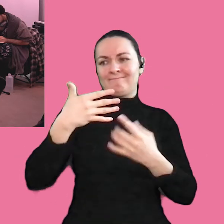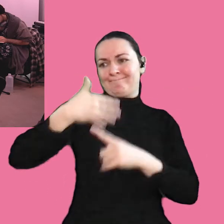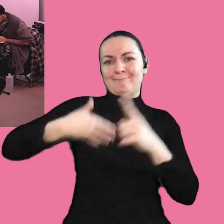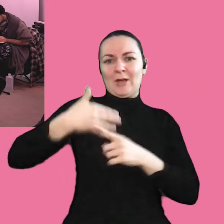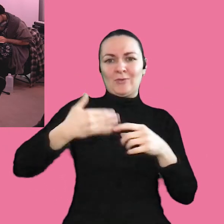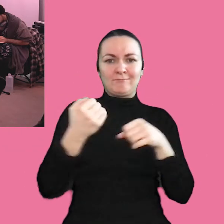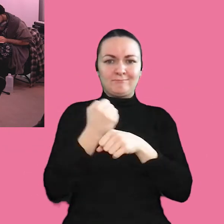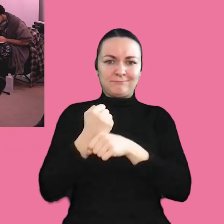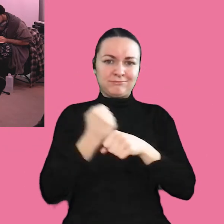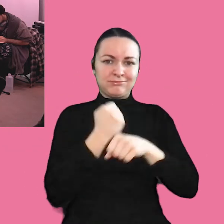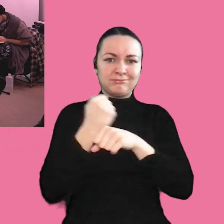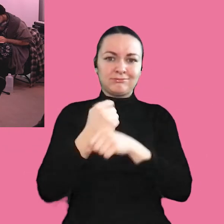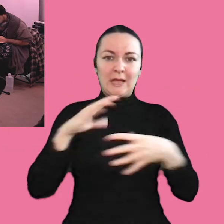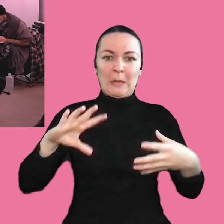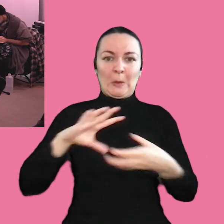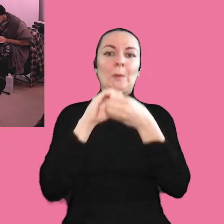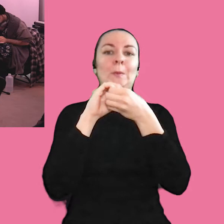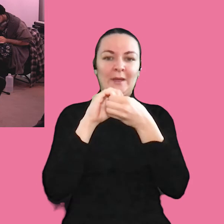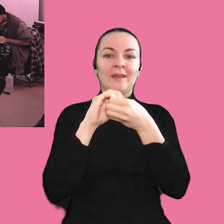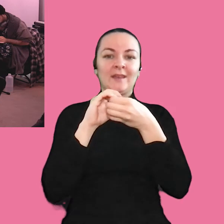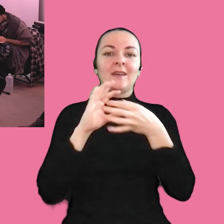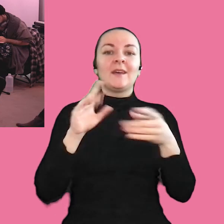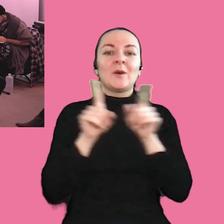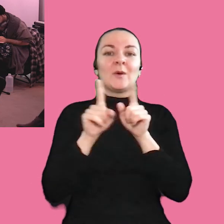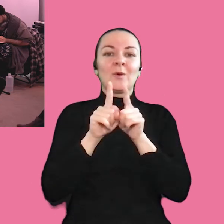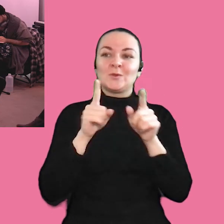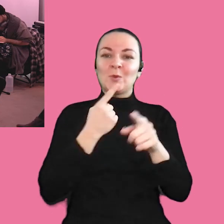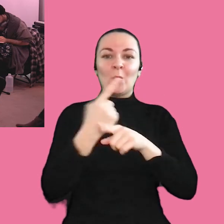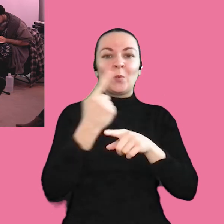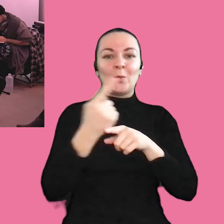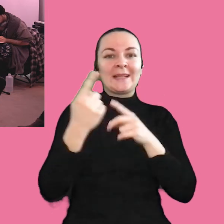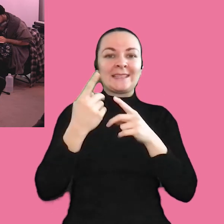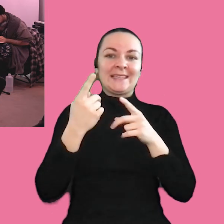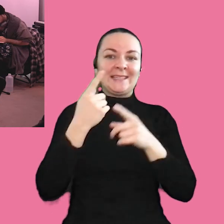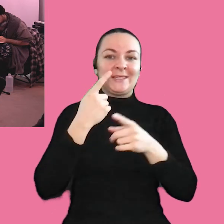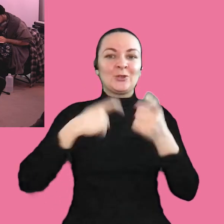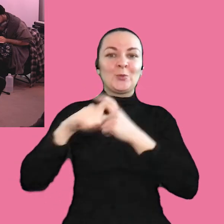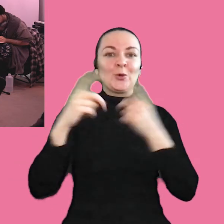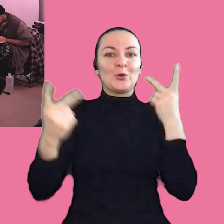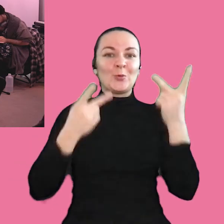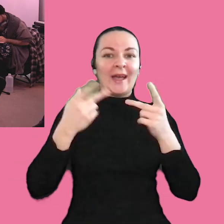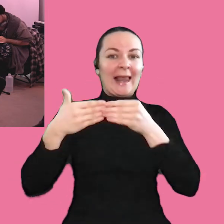hold it all together, and she's also running our weekly community choir.